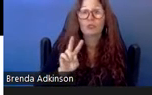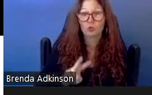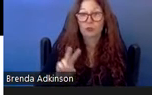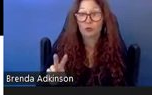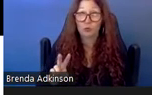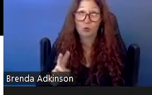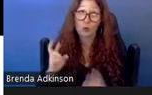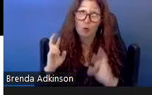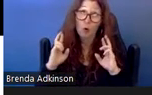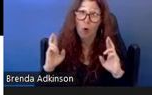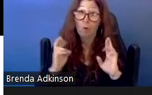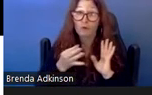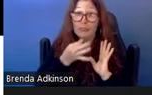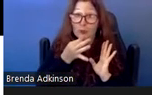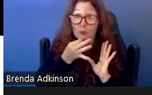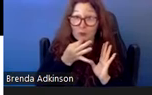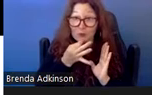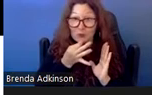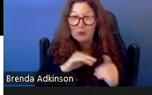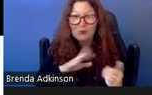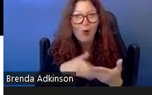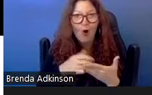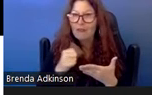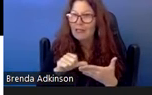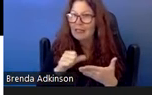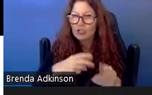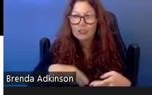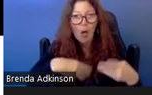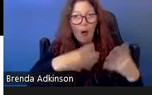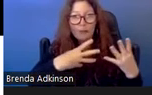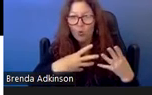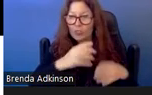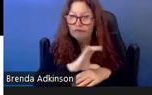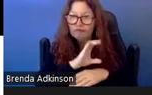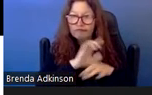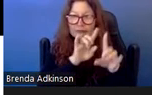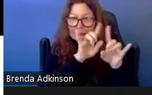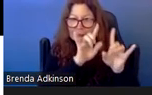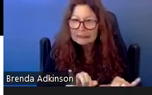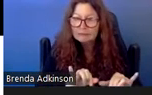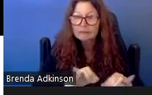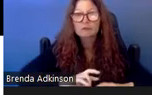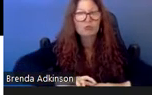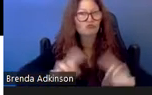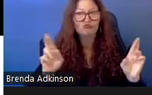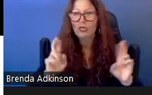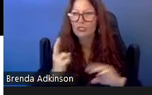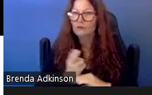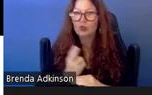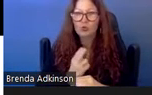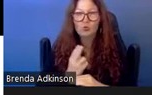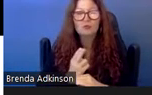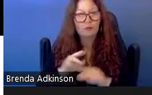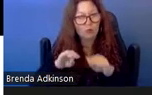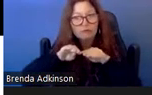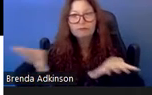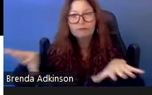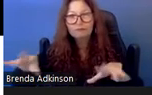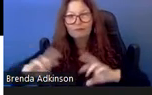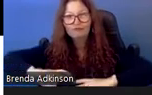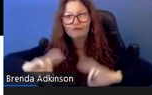will have all our letters in our system. They'll be ready for use and applicants will start reading our new letters. And